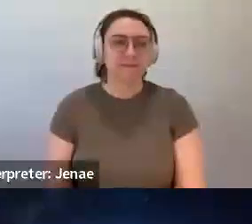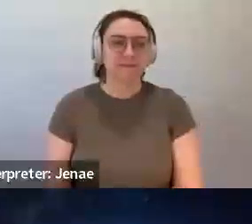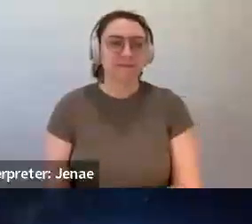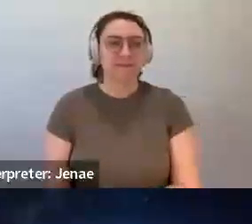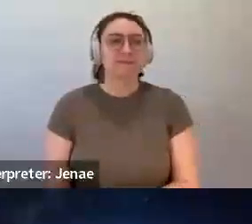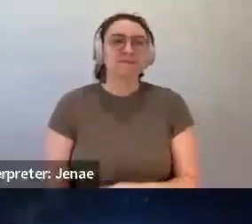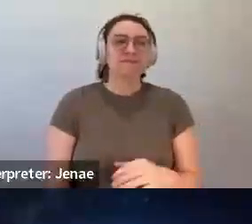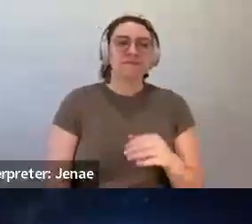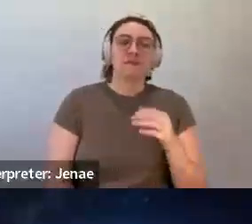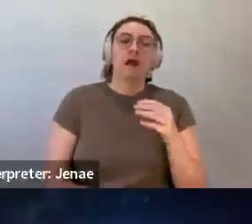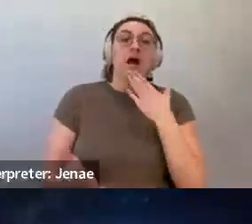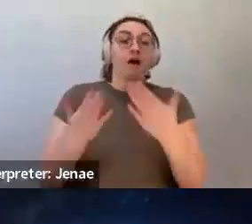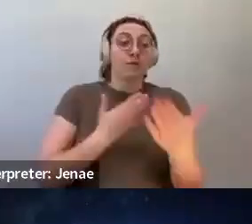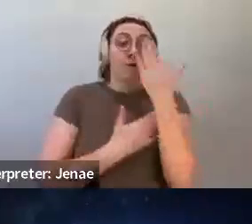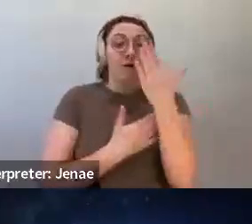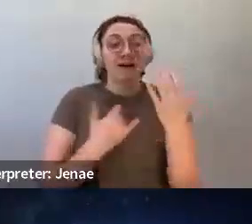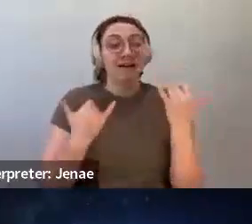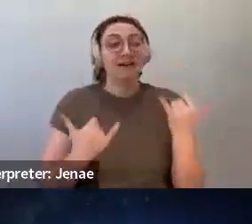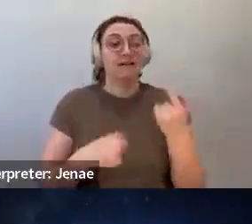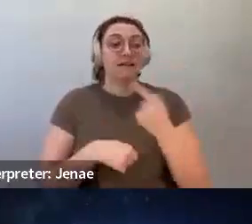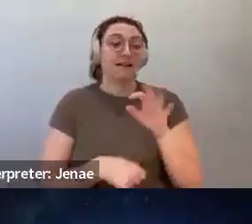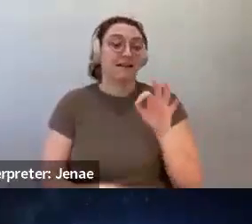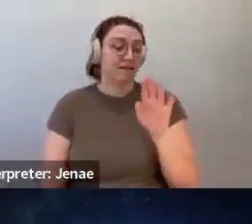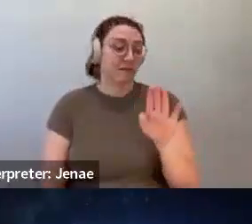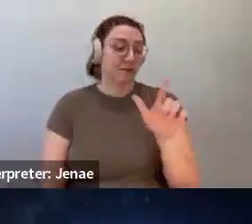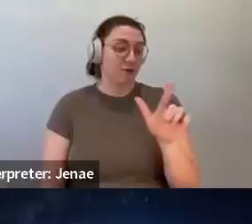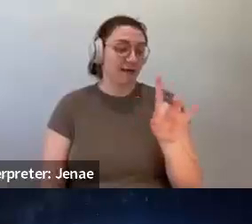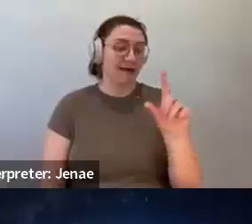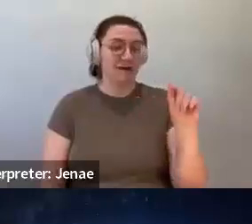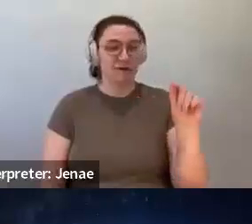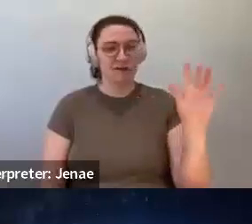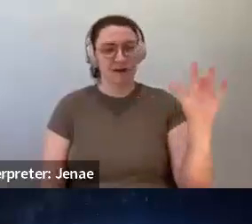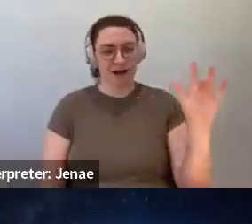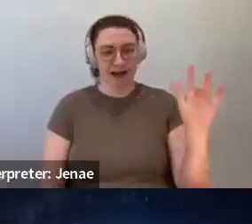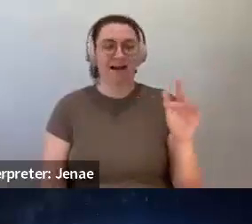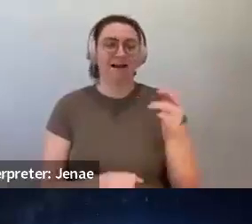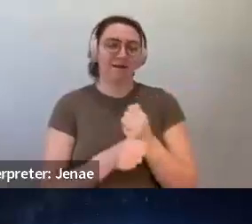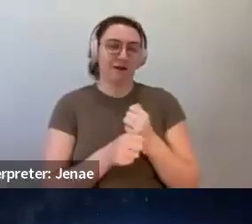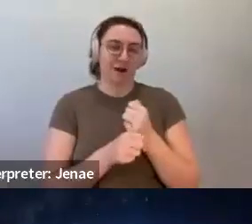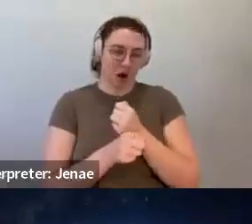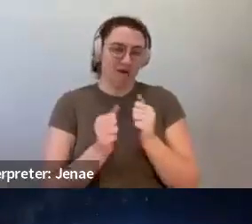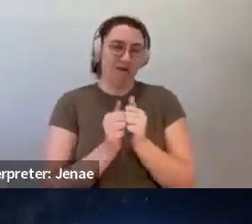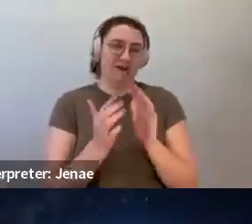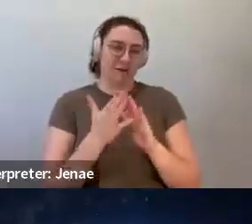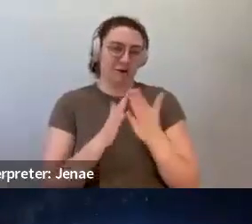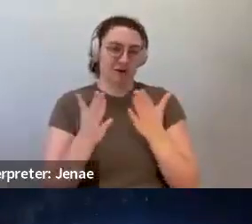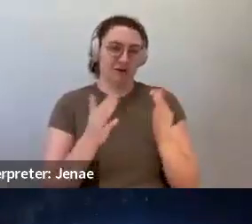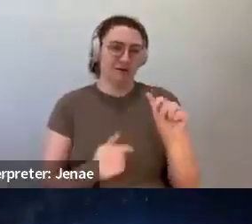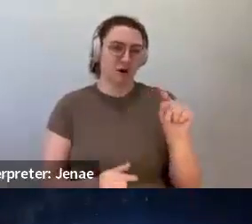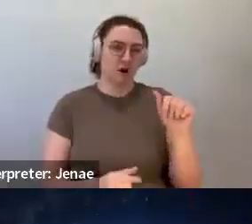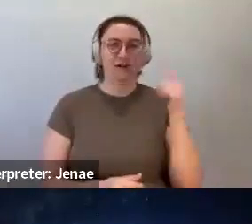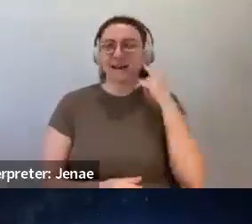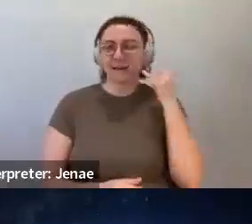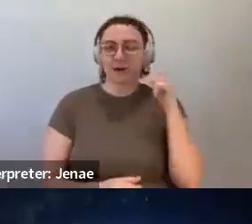All right, good morning, folks. Today is February 28th, 2025, and this is Coffee with Community Services, Alta California